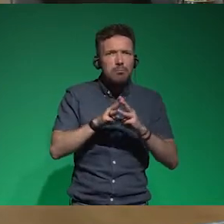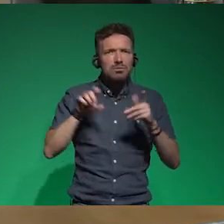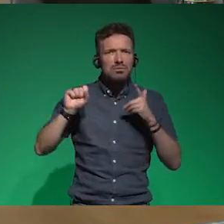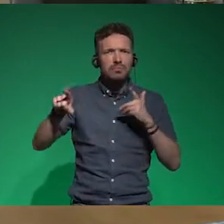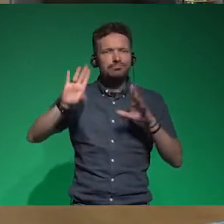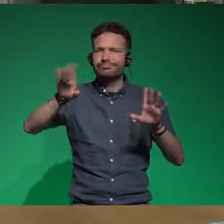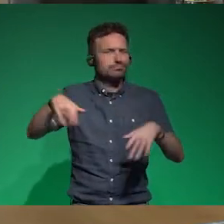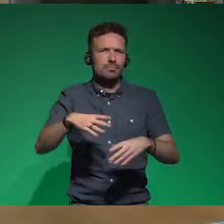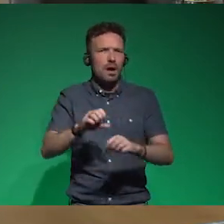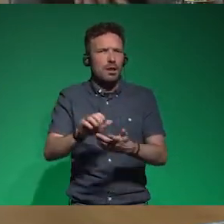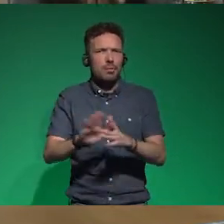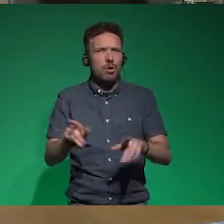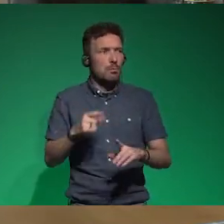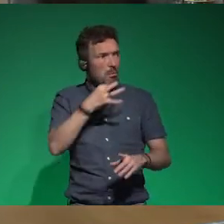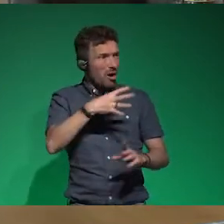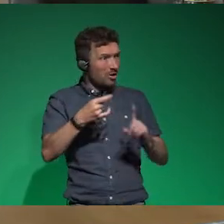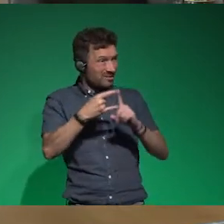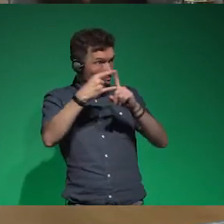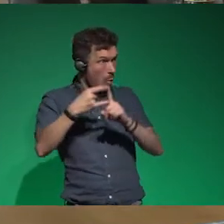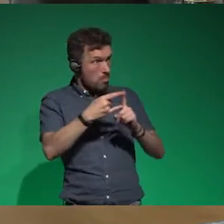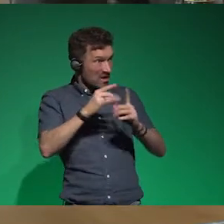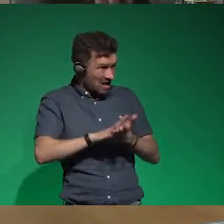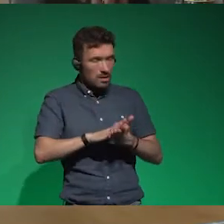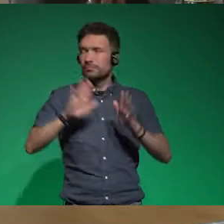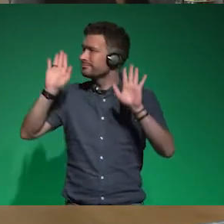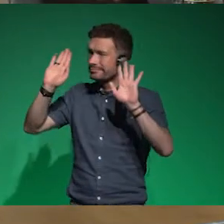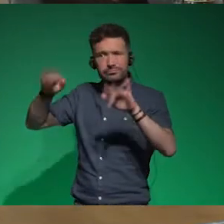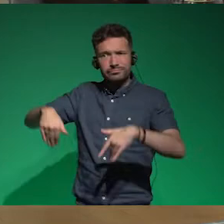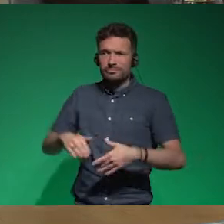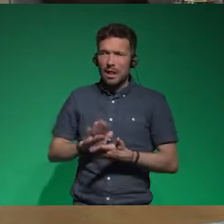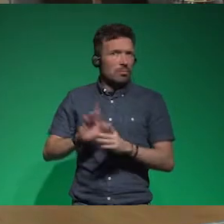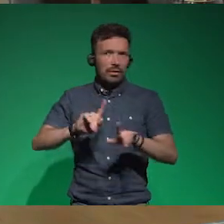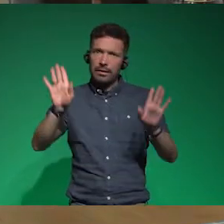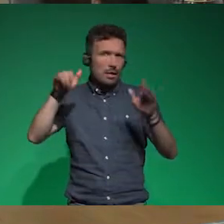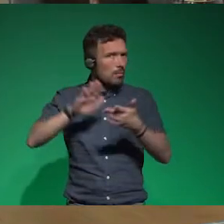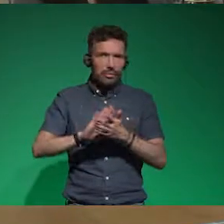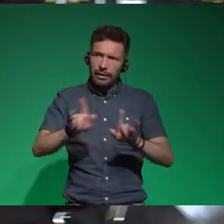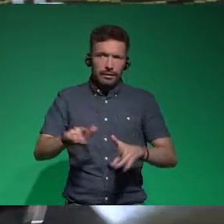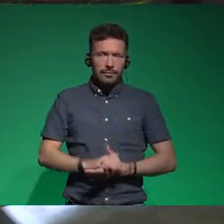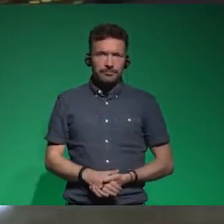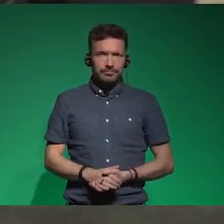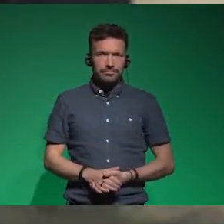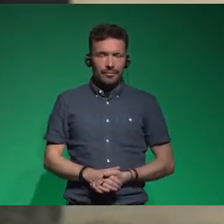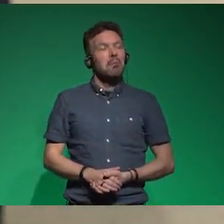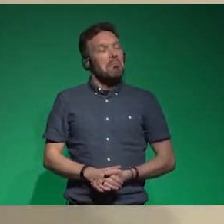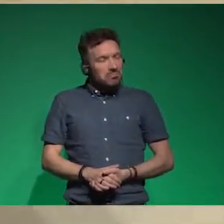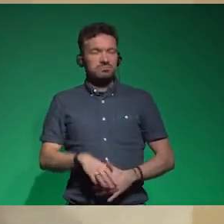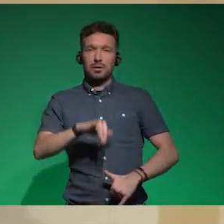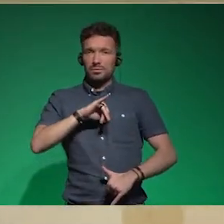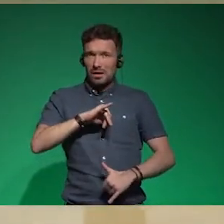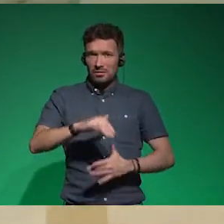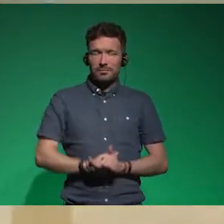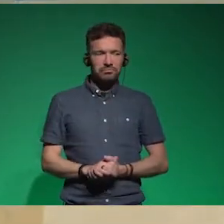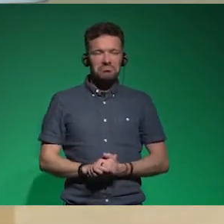Actually, Zoom also, right? Oh, good. It's good. It's very good. When I during fieldwork, I had this experience often that our